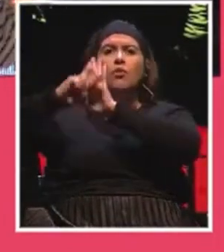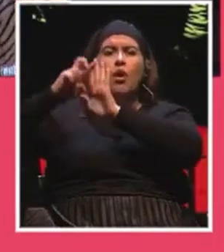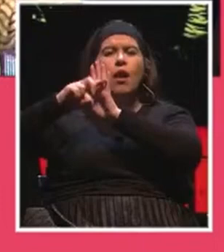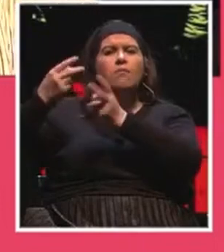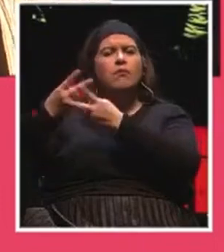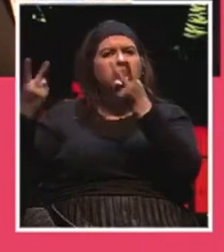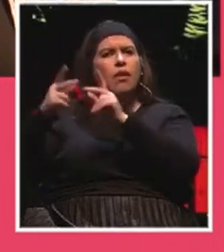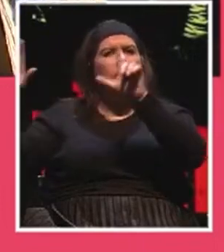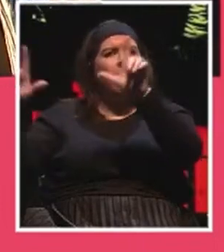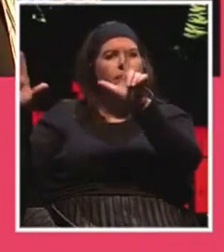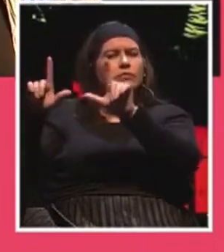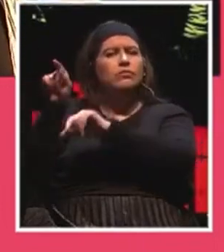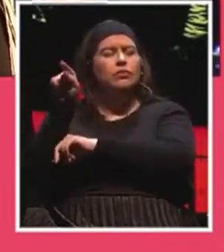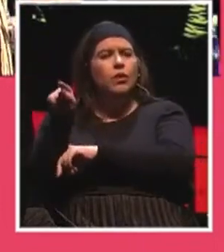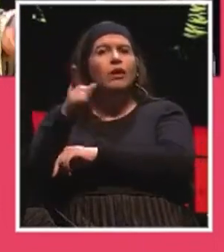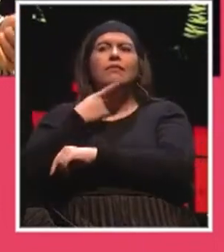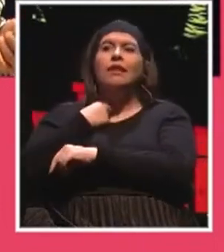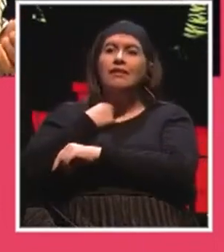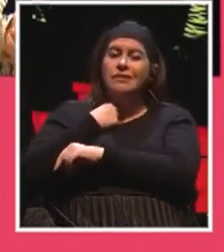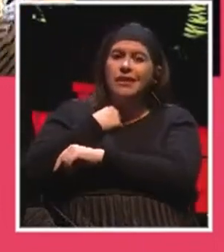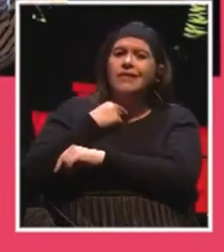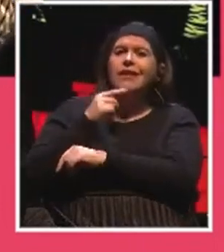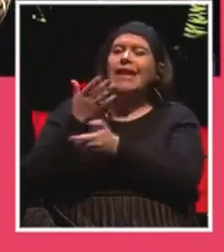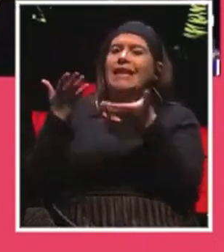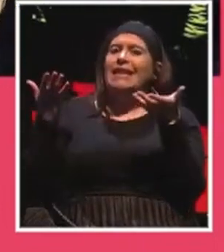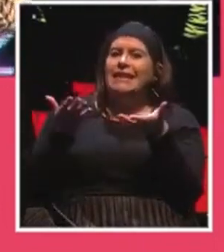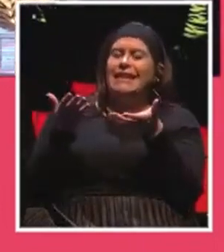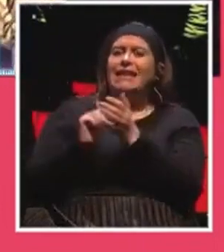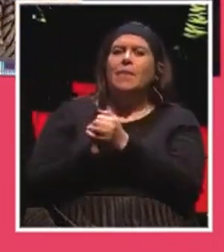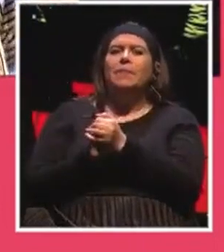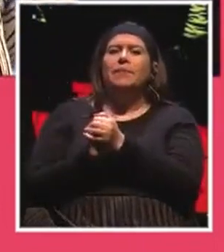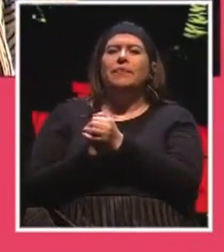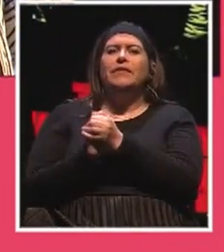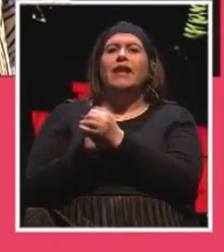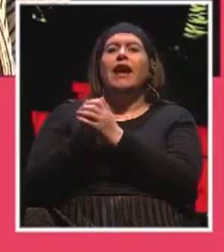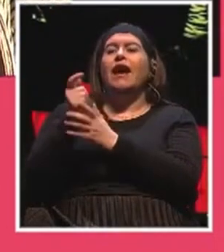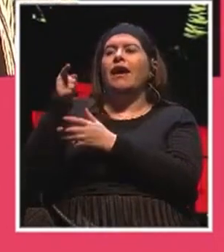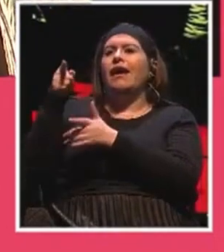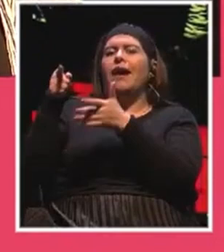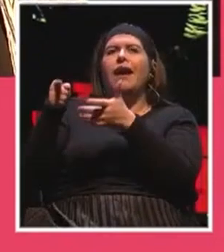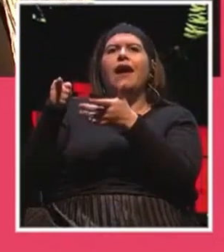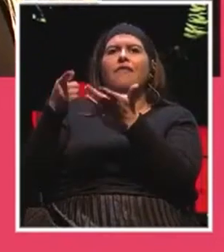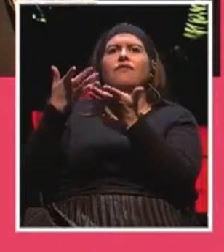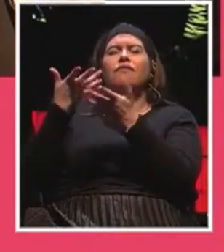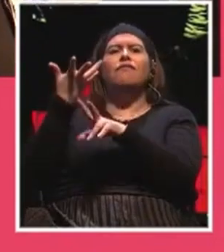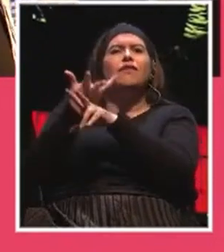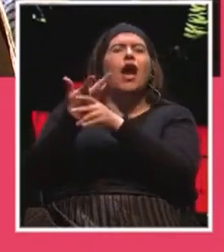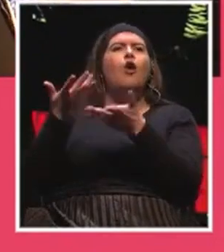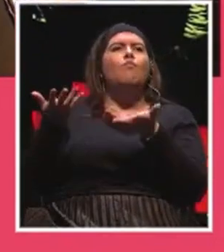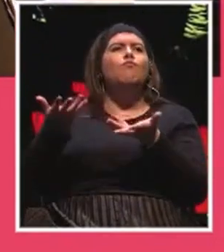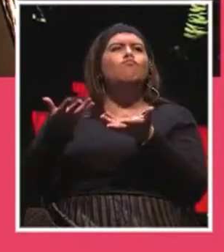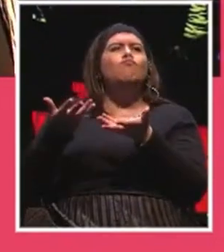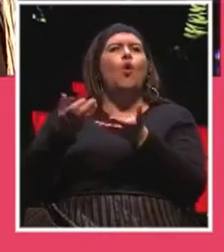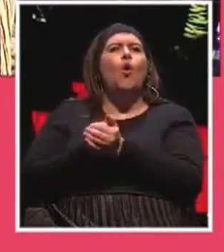was TV was very formulaic. There was a certain kind of satisfying